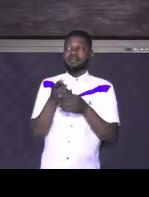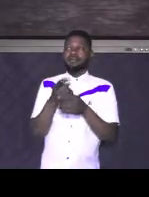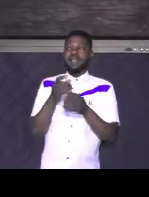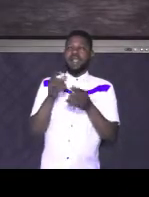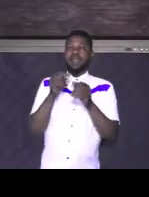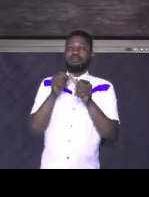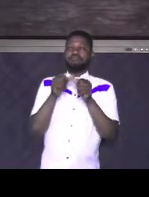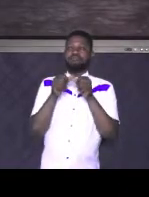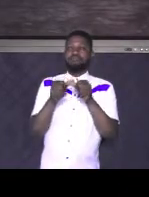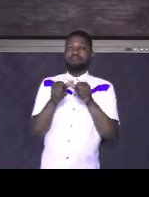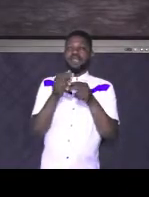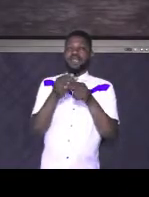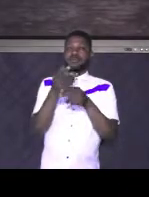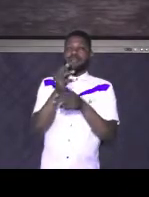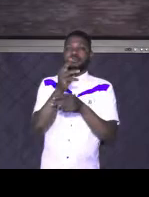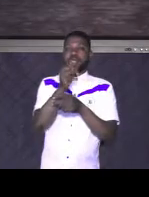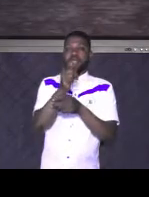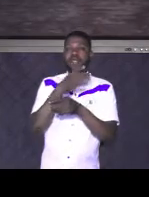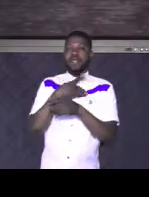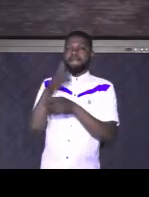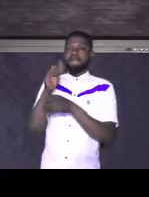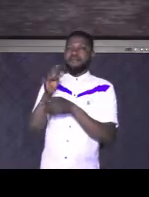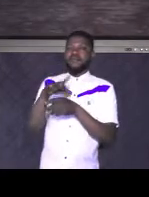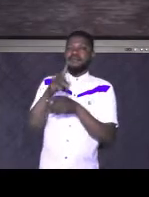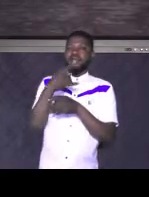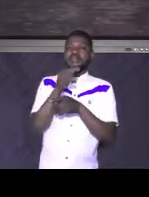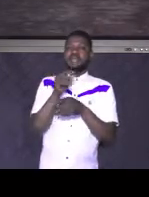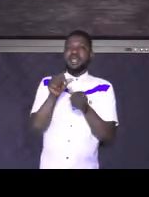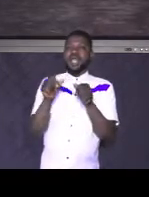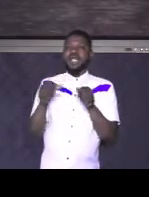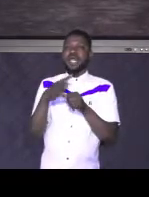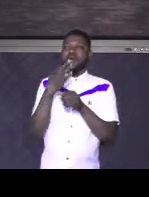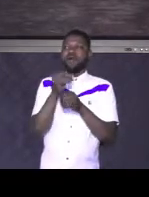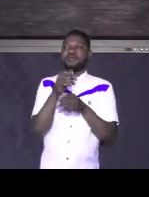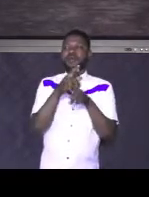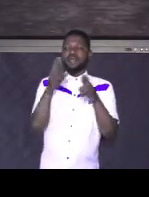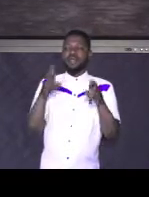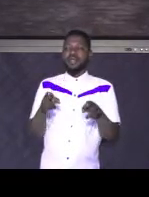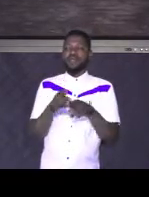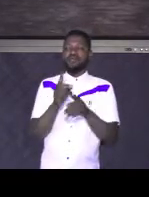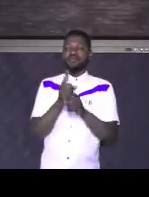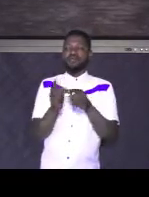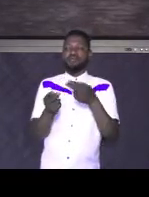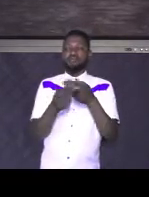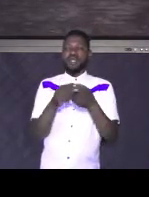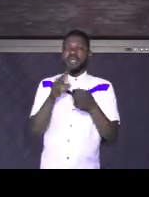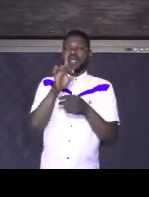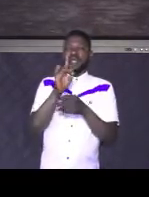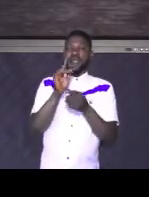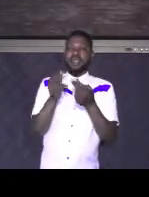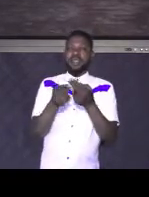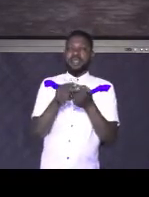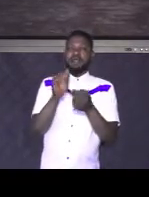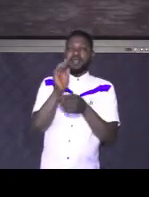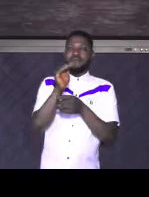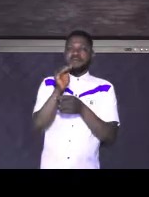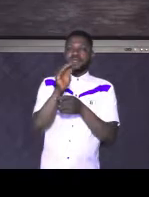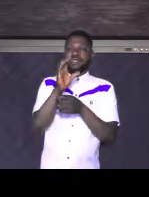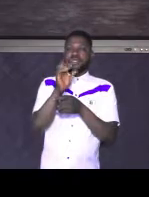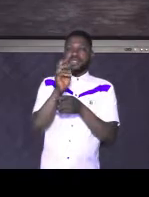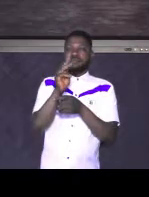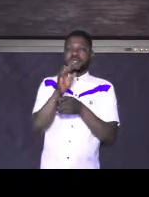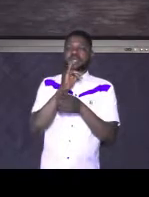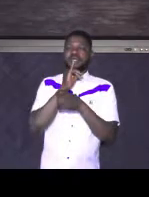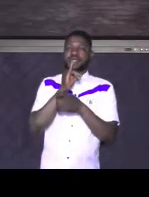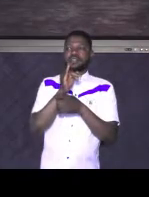I label them A and B. To find the area of the rectangle is just to multiply the length by the breadth, and that is 8 times 15.